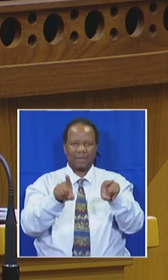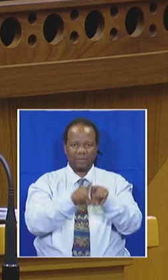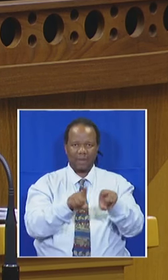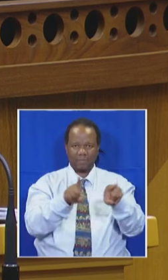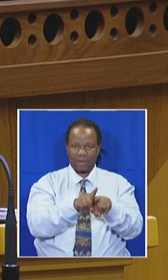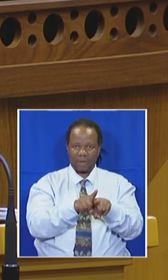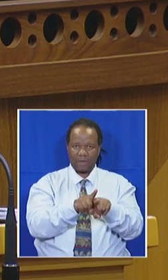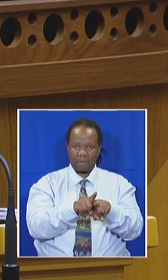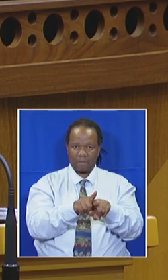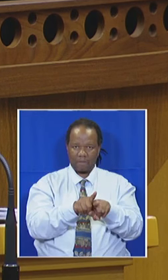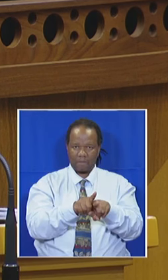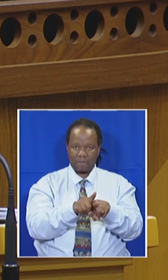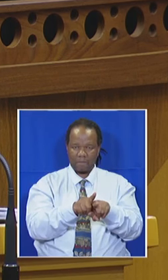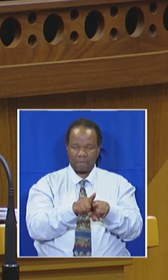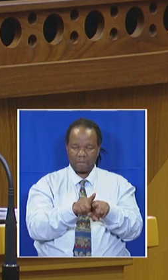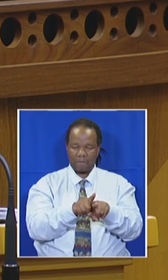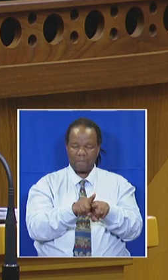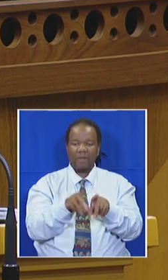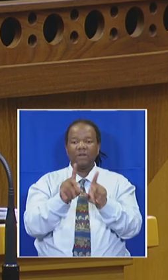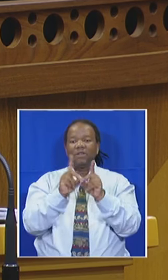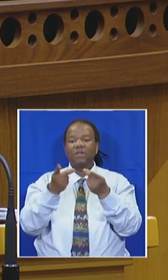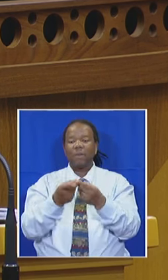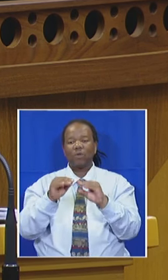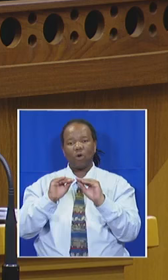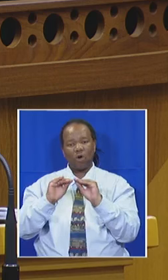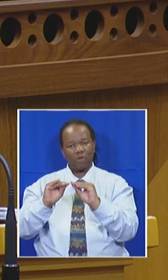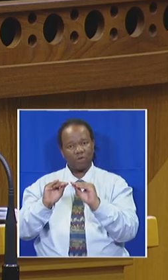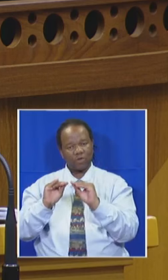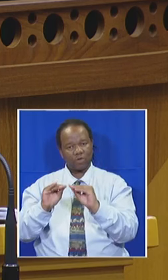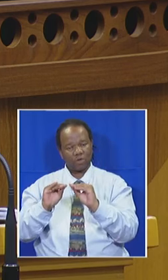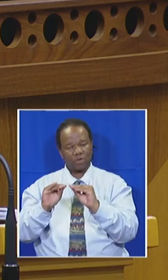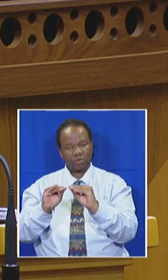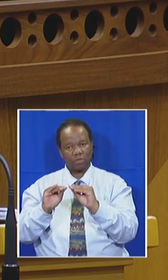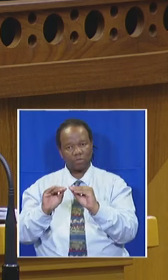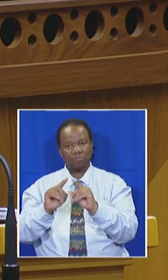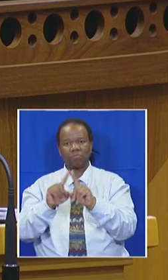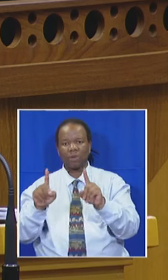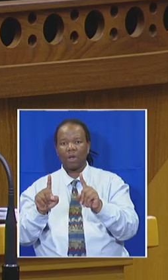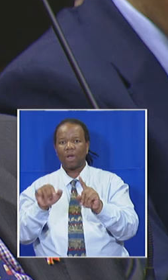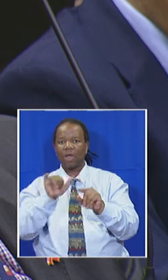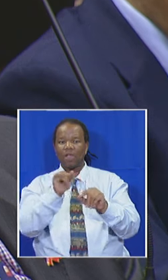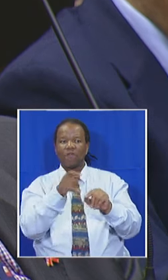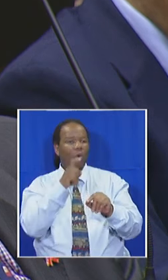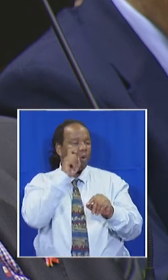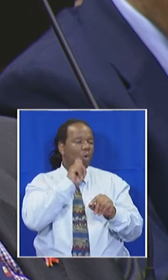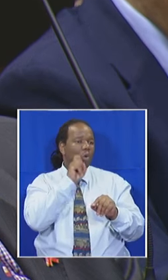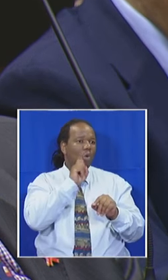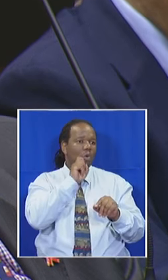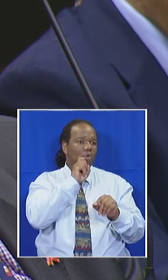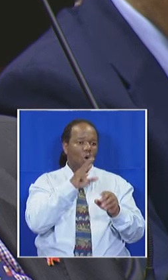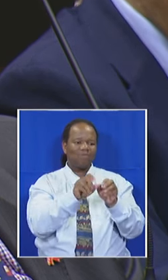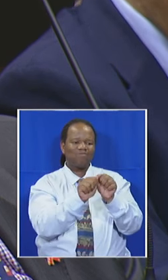top-up books to replace damaged, lost, or books not